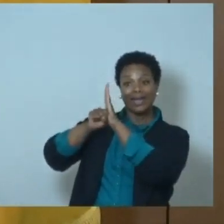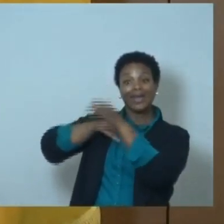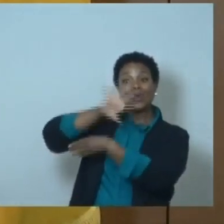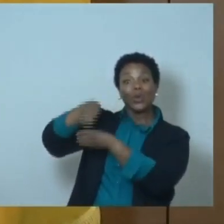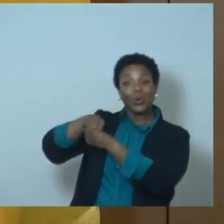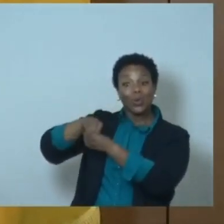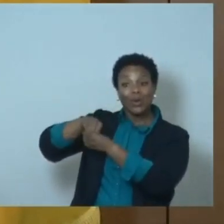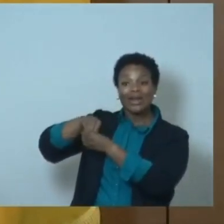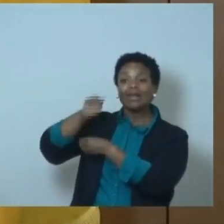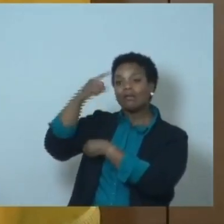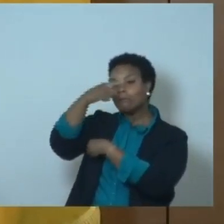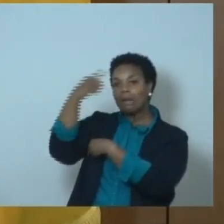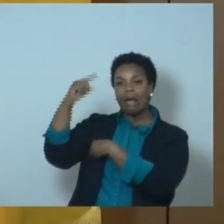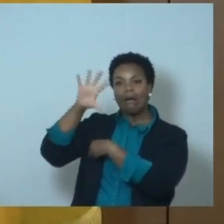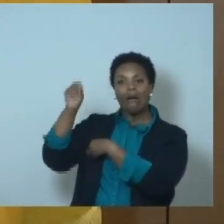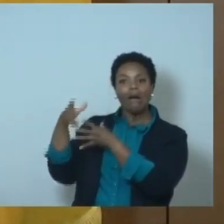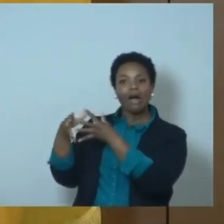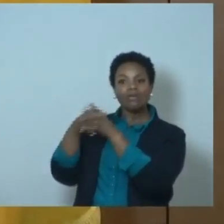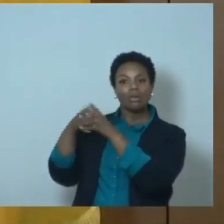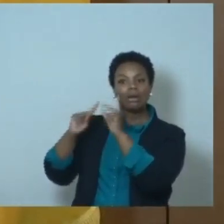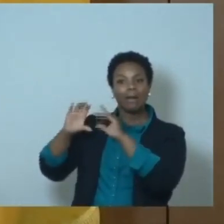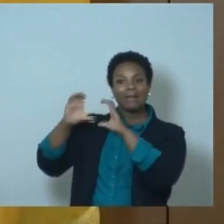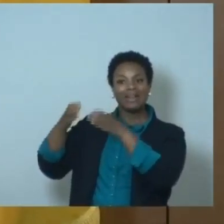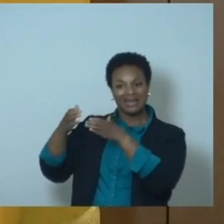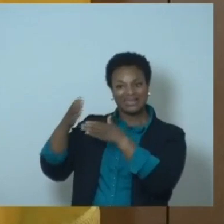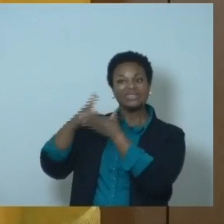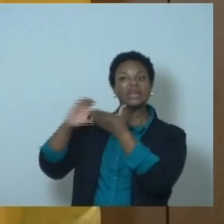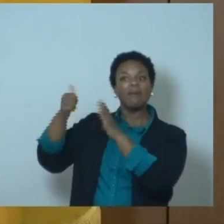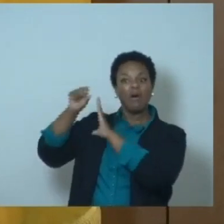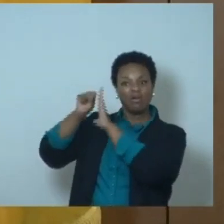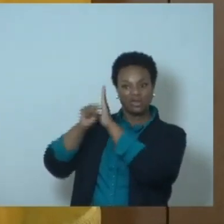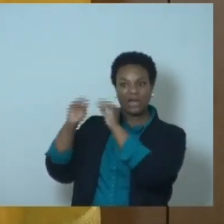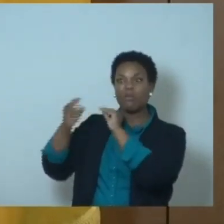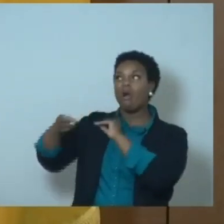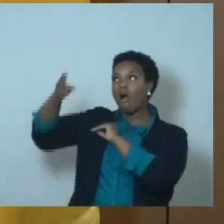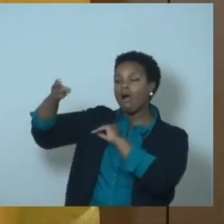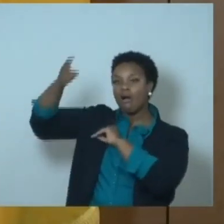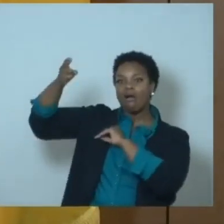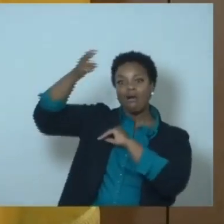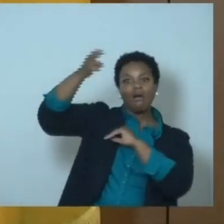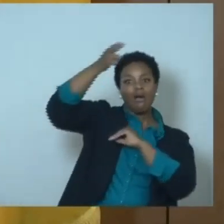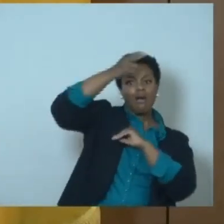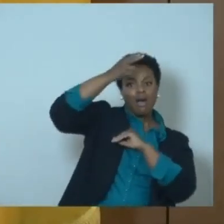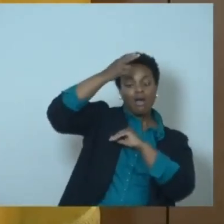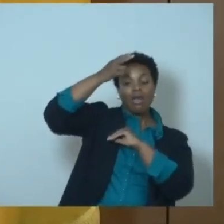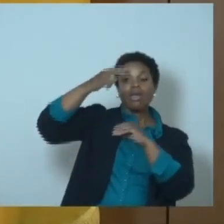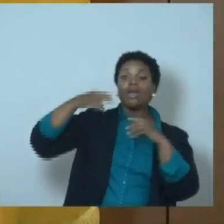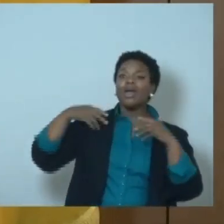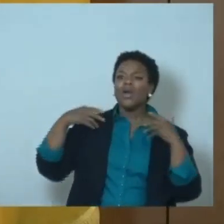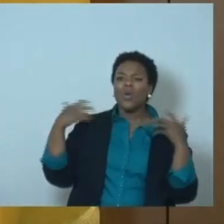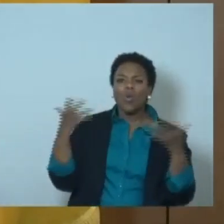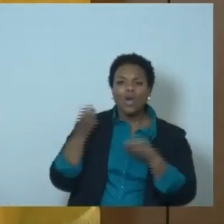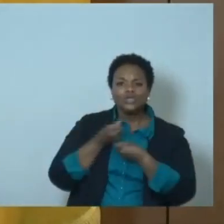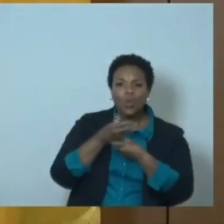populations. And then you need to look at what are the factors. Well, largely they're still socioeconomic,